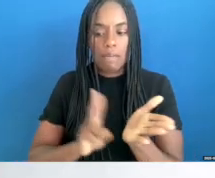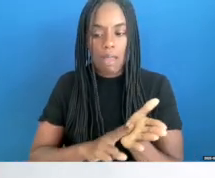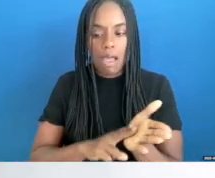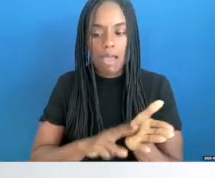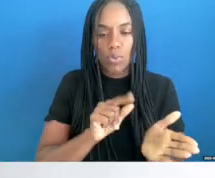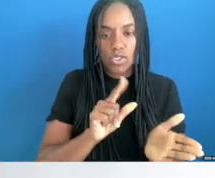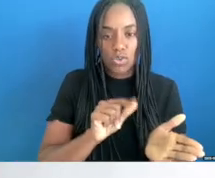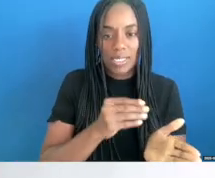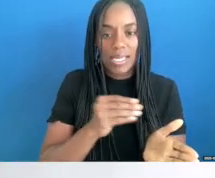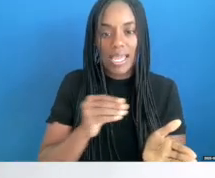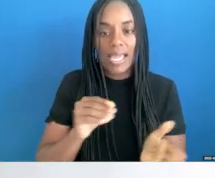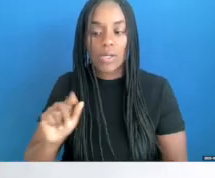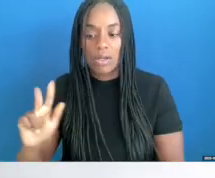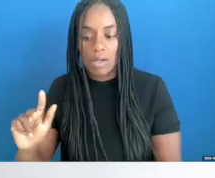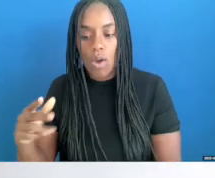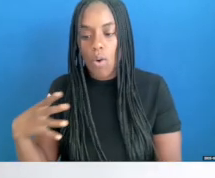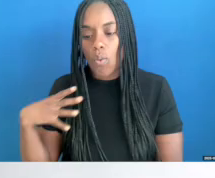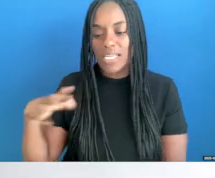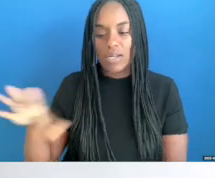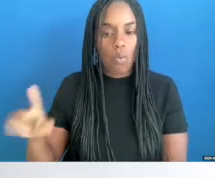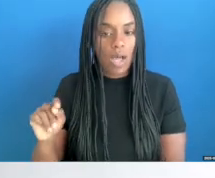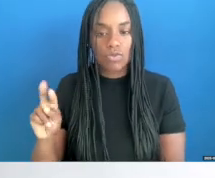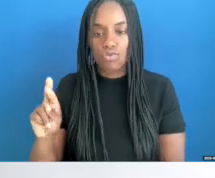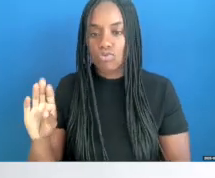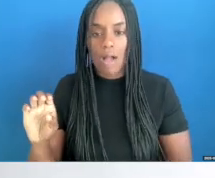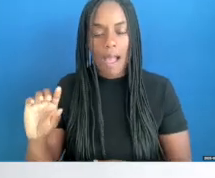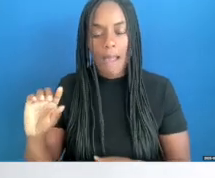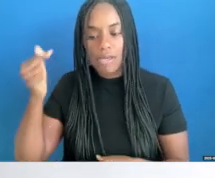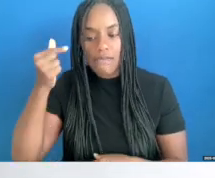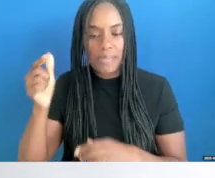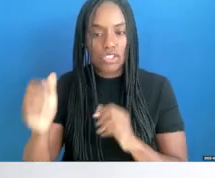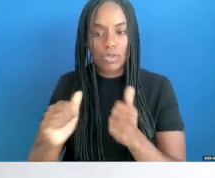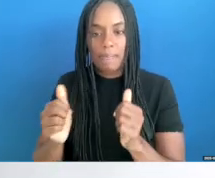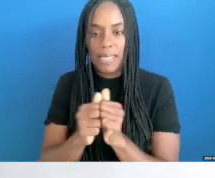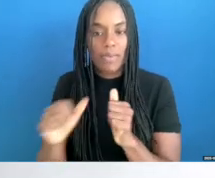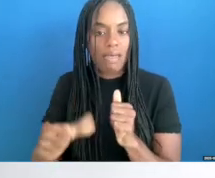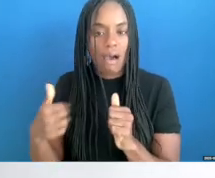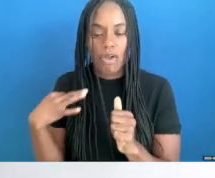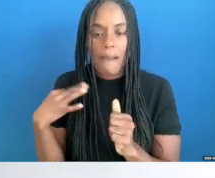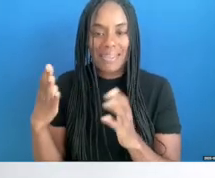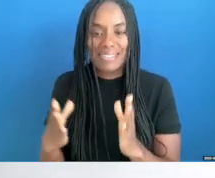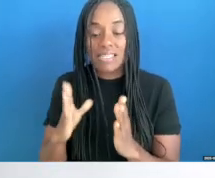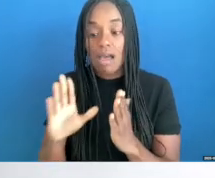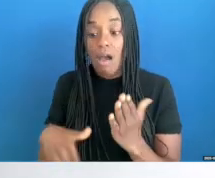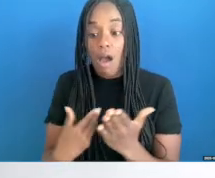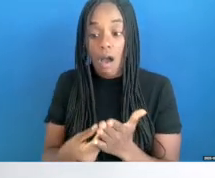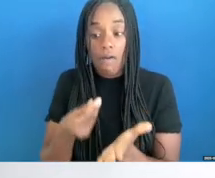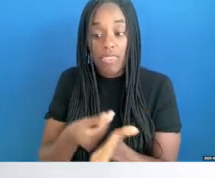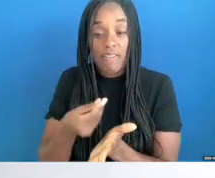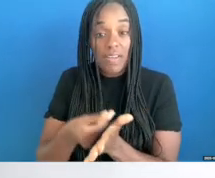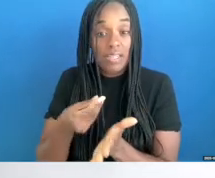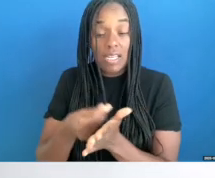tribal governments to compete with other applicants. All the funding were open to tribes,